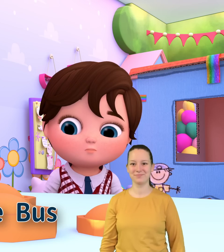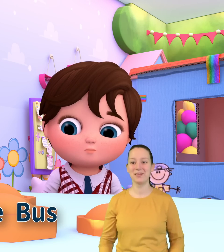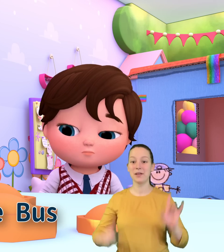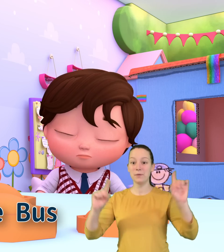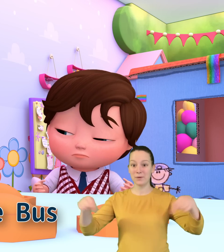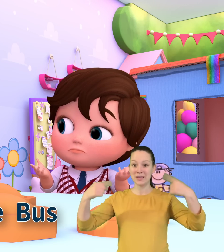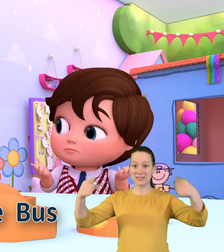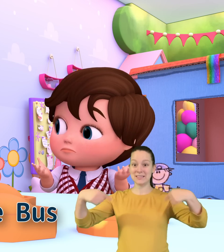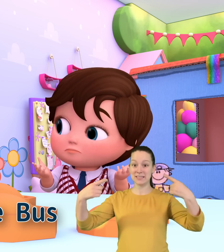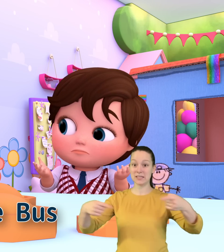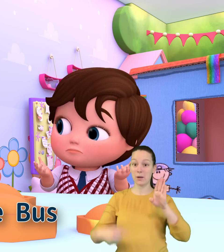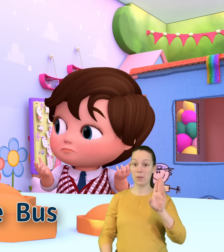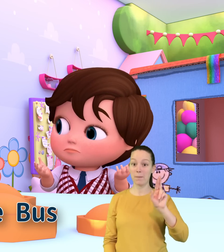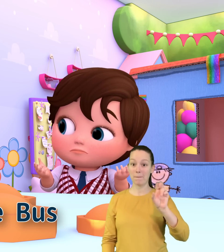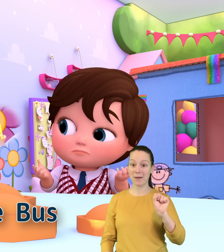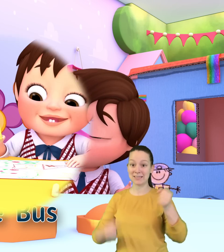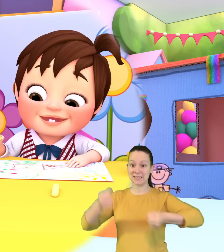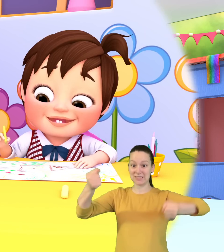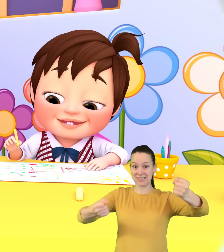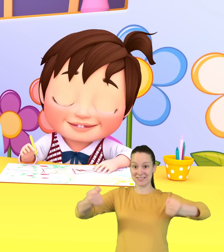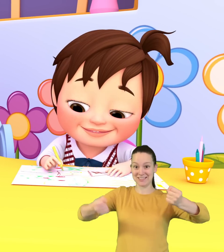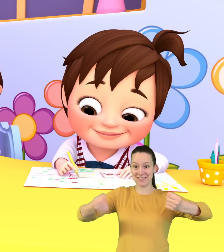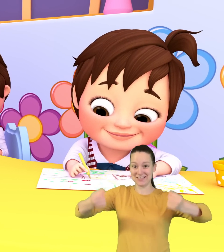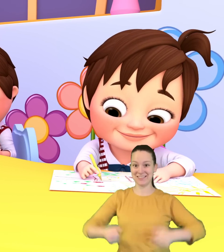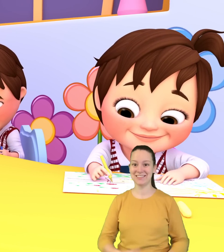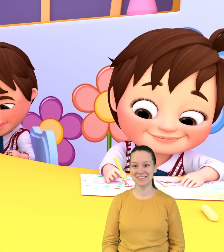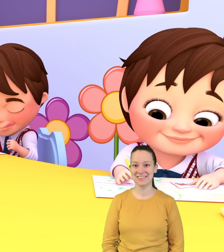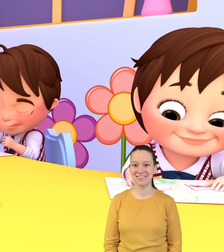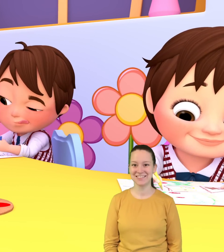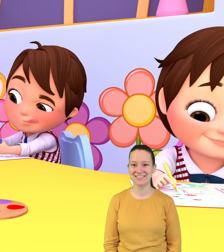The wheels on the bus.